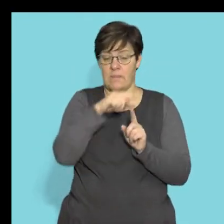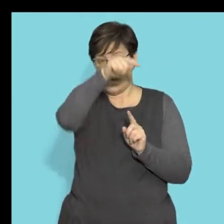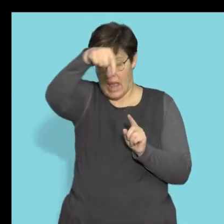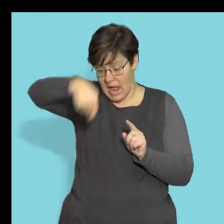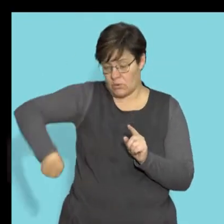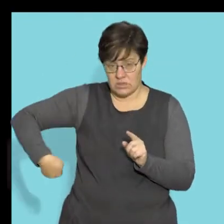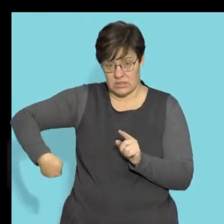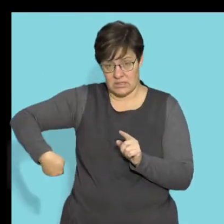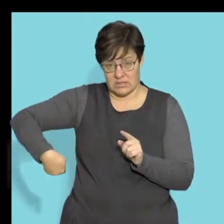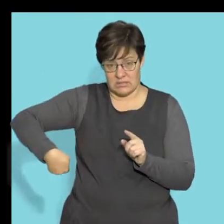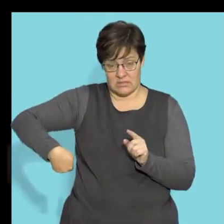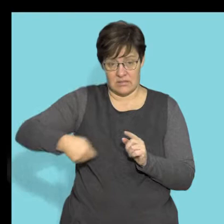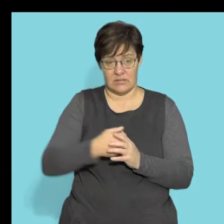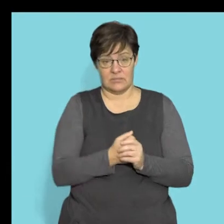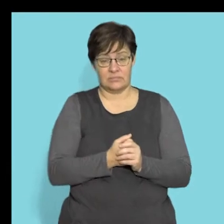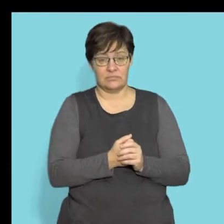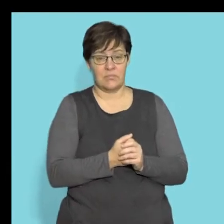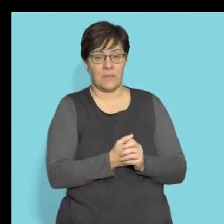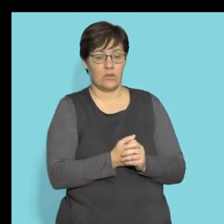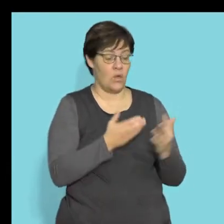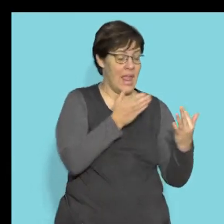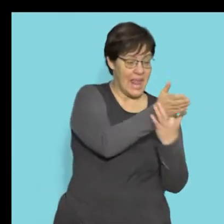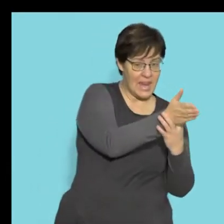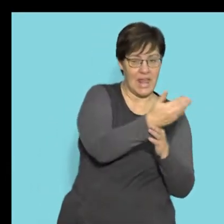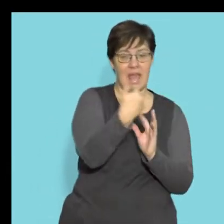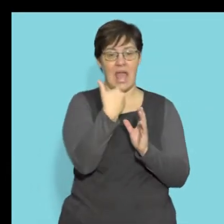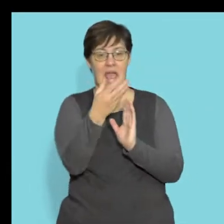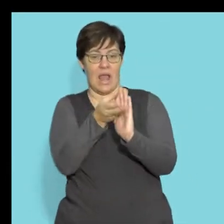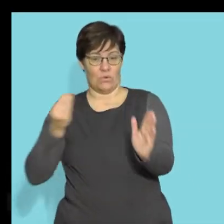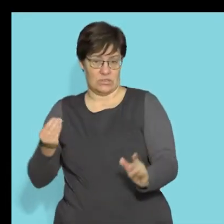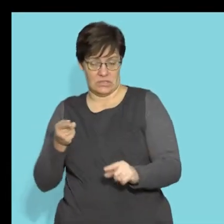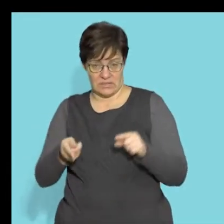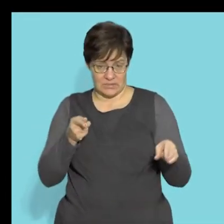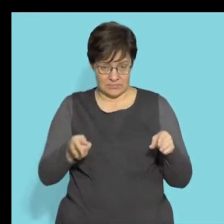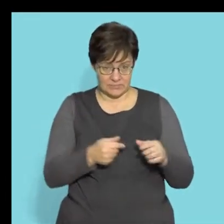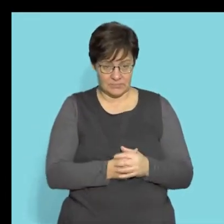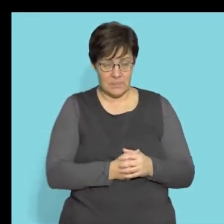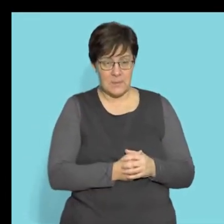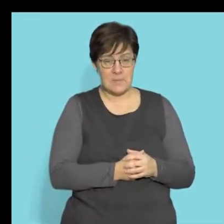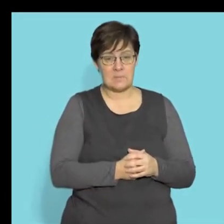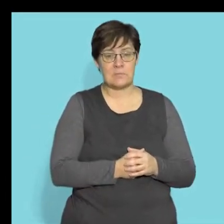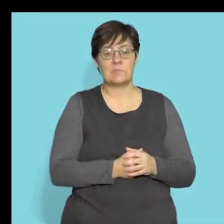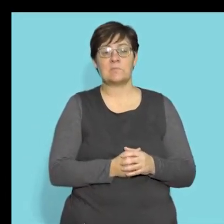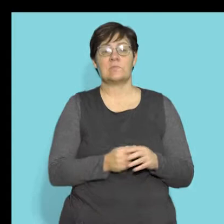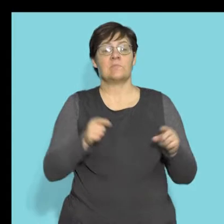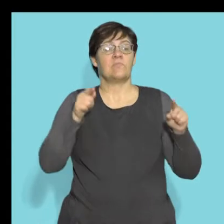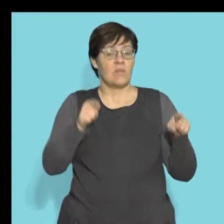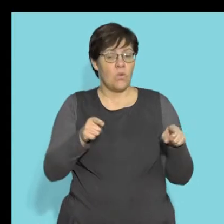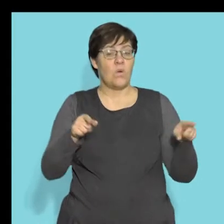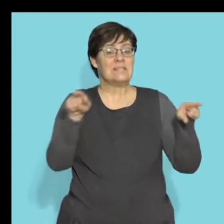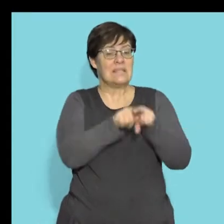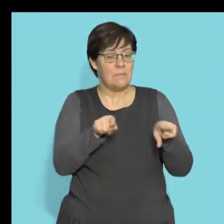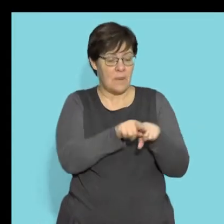dot, it tells us that current or the magnetic field is moving out. We're going to use